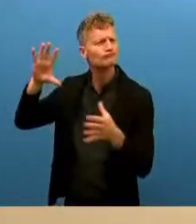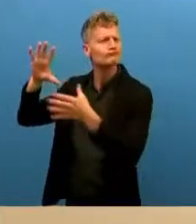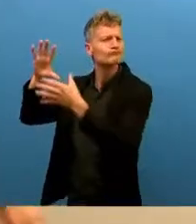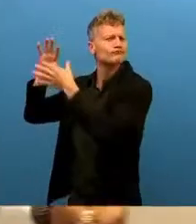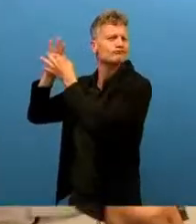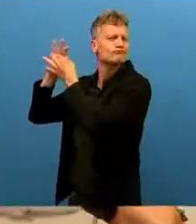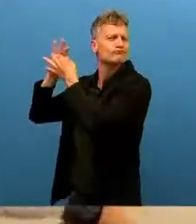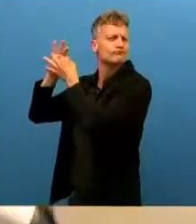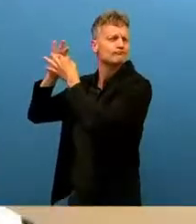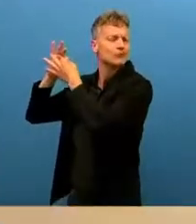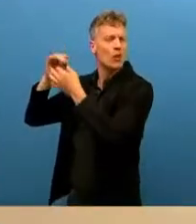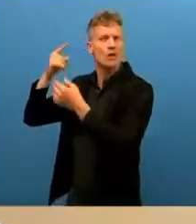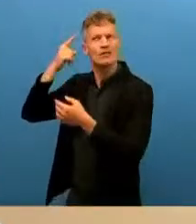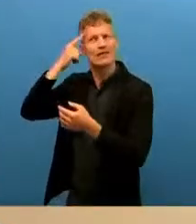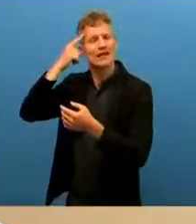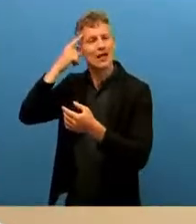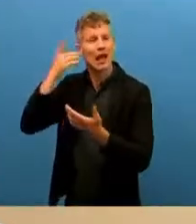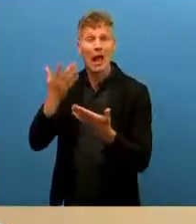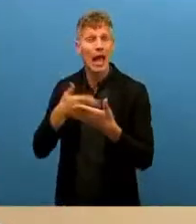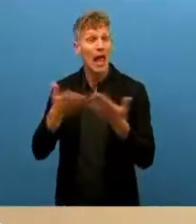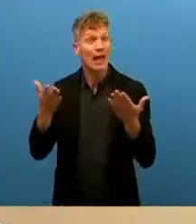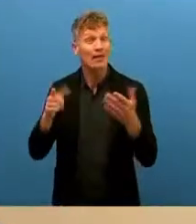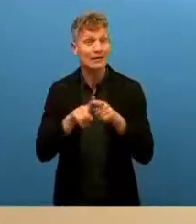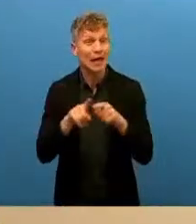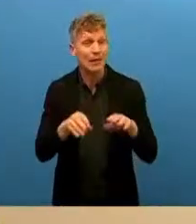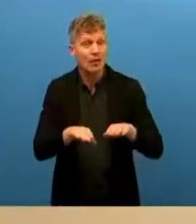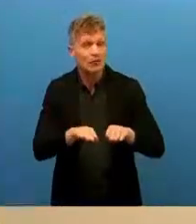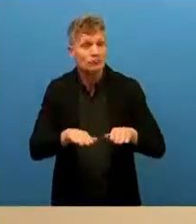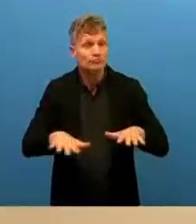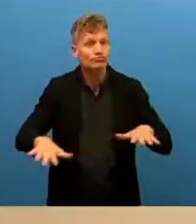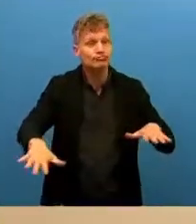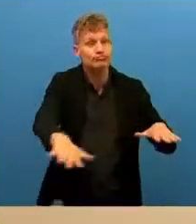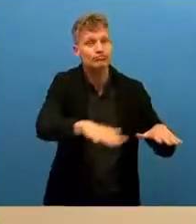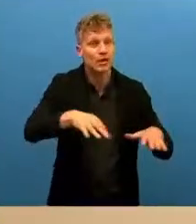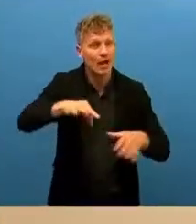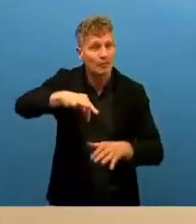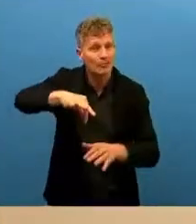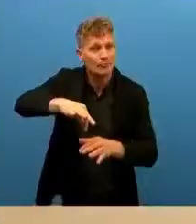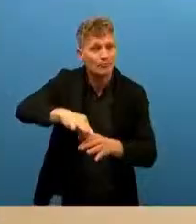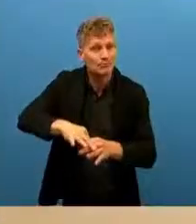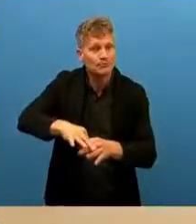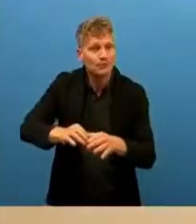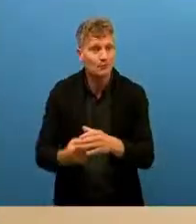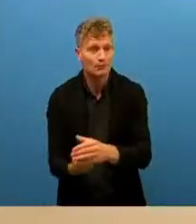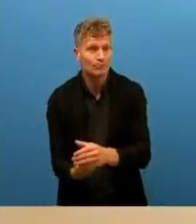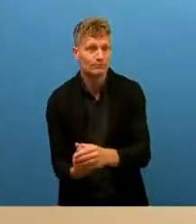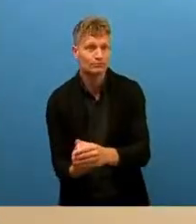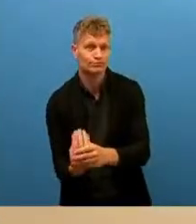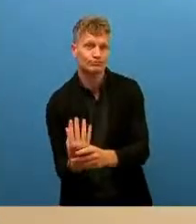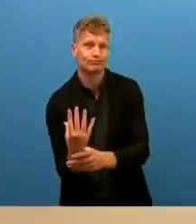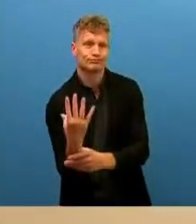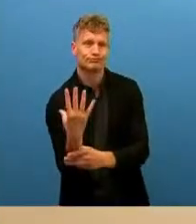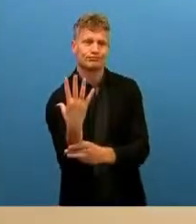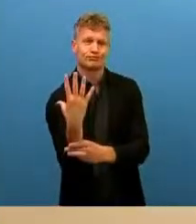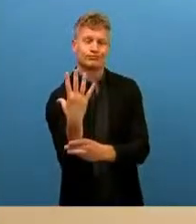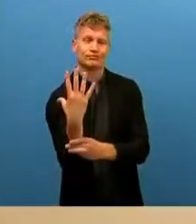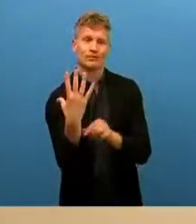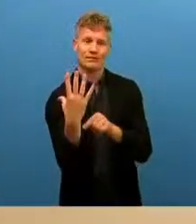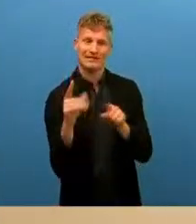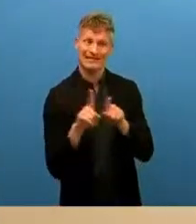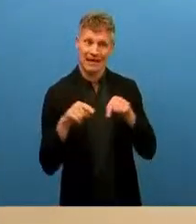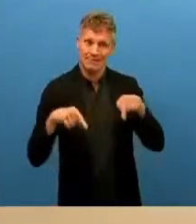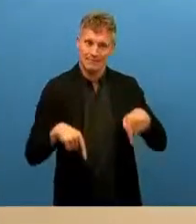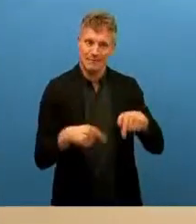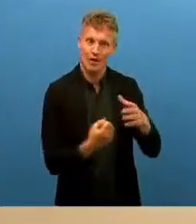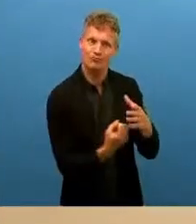know how to grow. We have participated here, taking care of our land, respecting